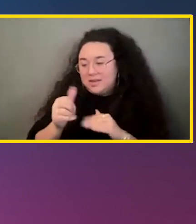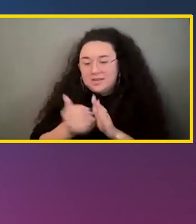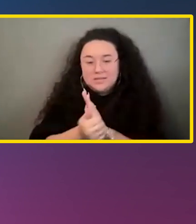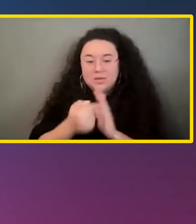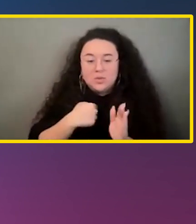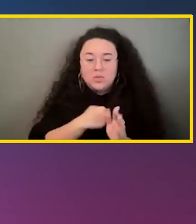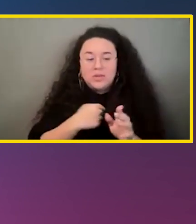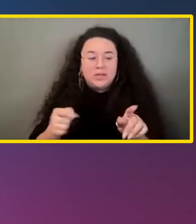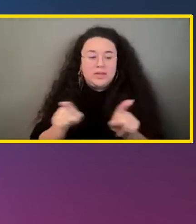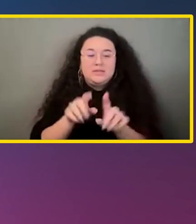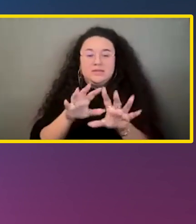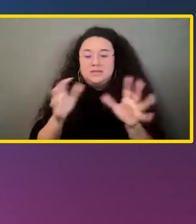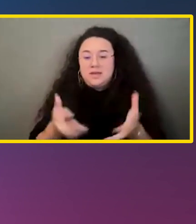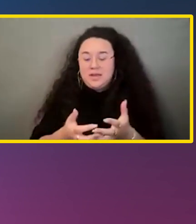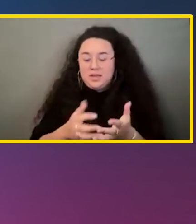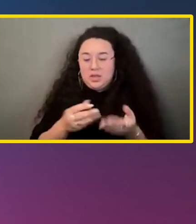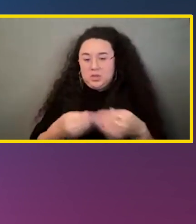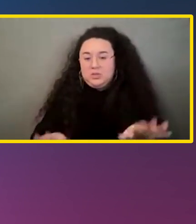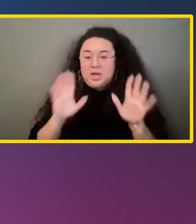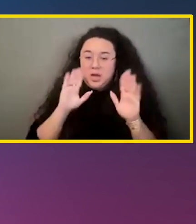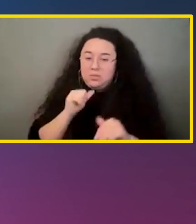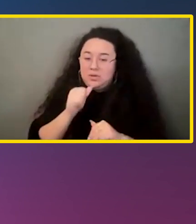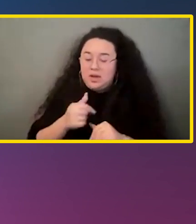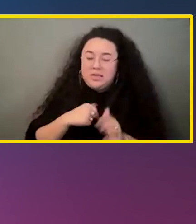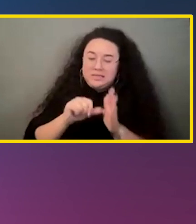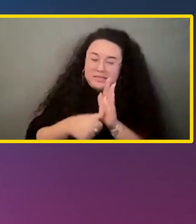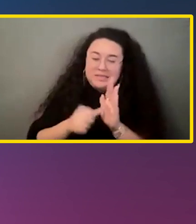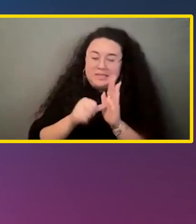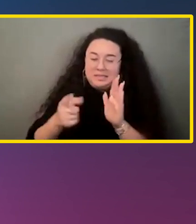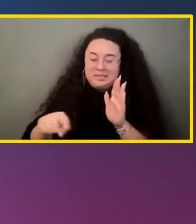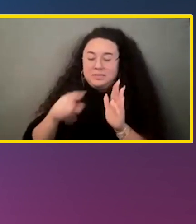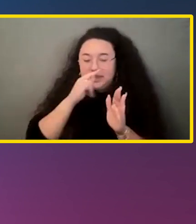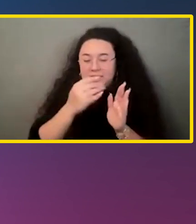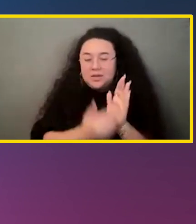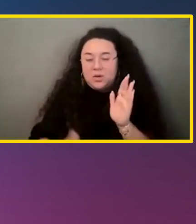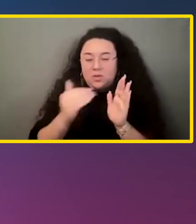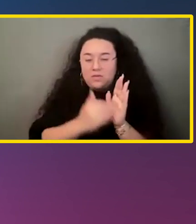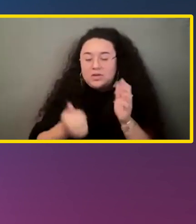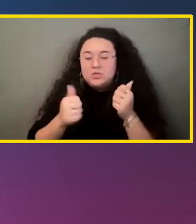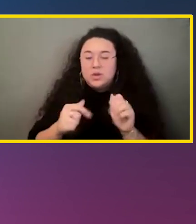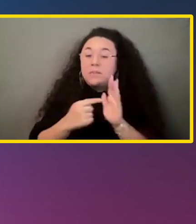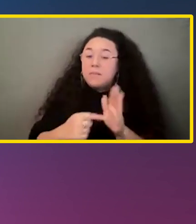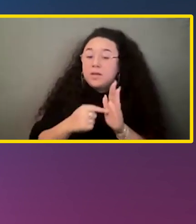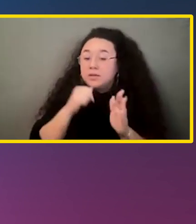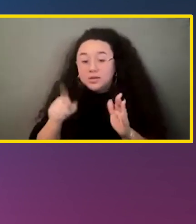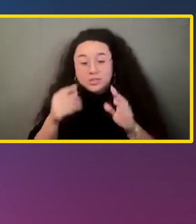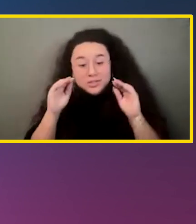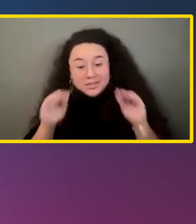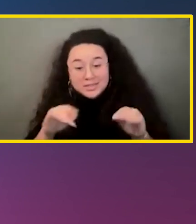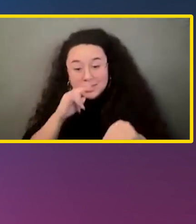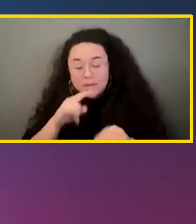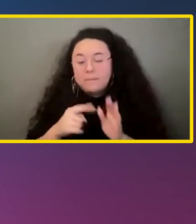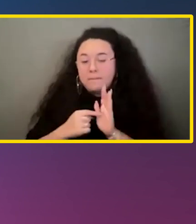as a society are losing. I have reinforced my kids over and over, and I try to model it, not just teaching our kids,